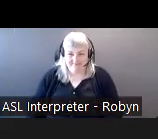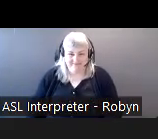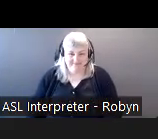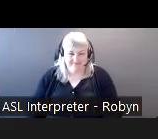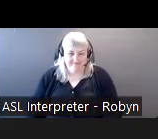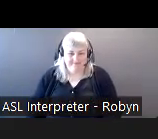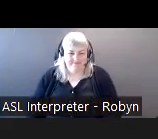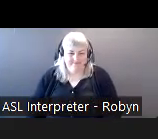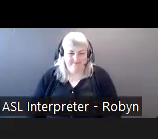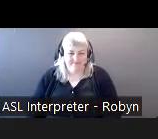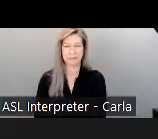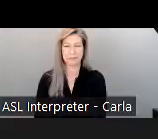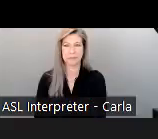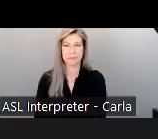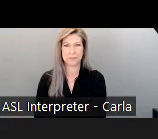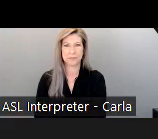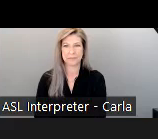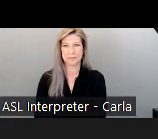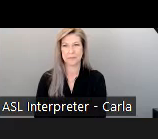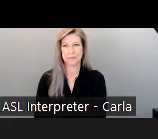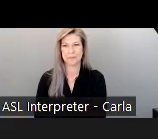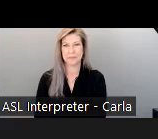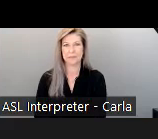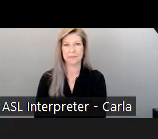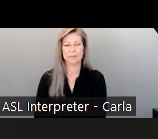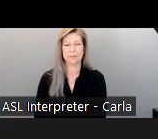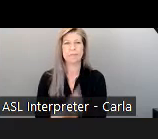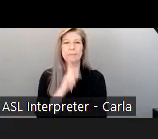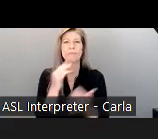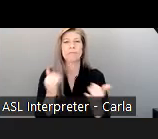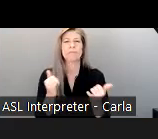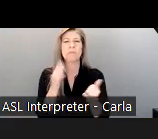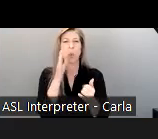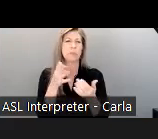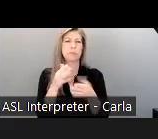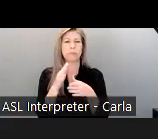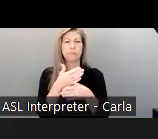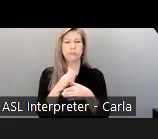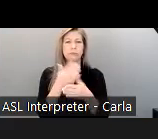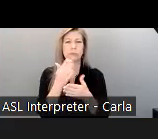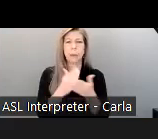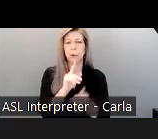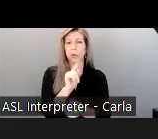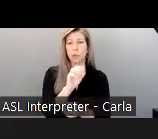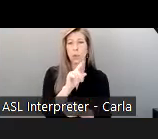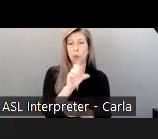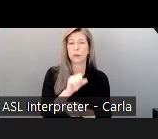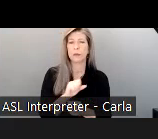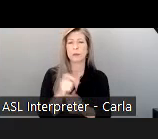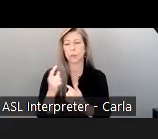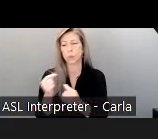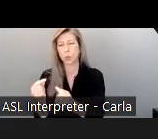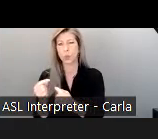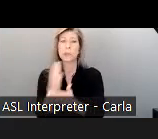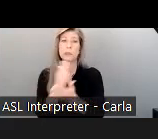So I'm going to go over a couple tools and practices that some we'll just talk about and some we'll do